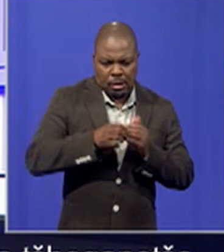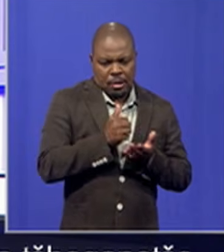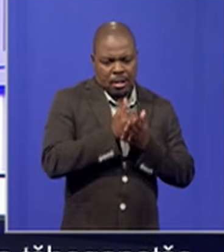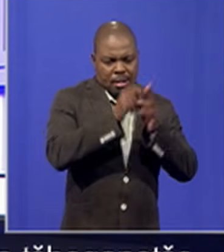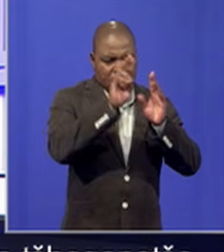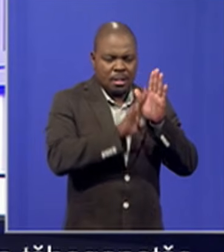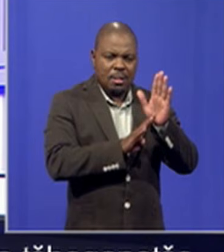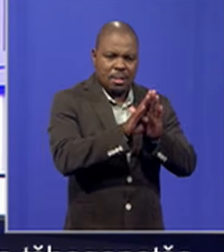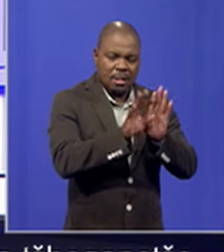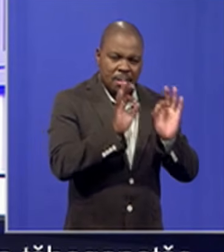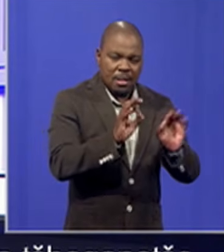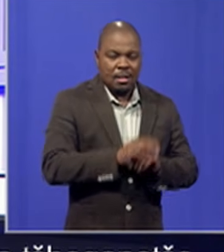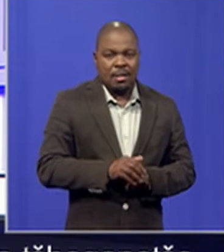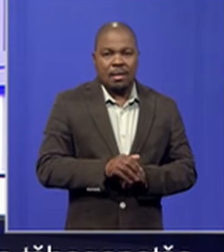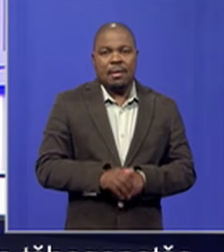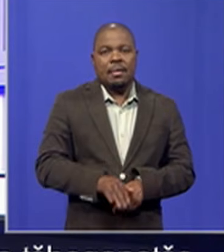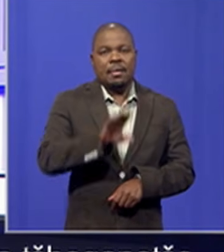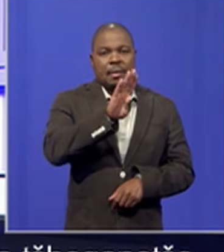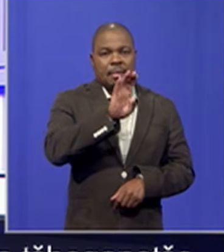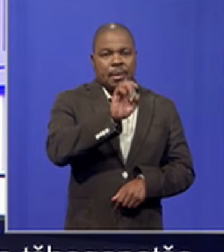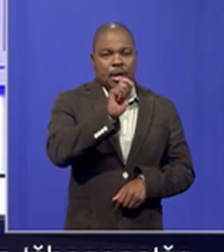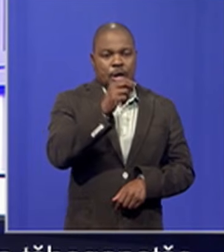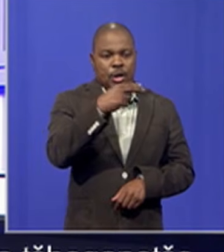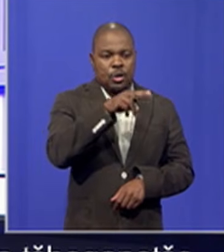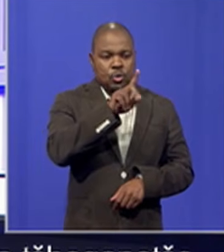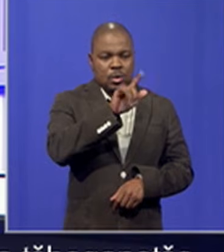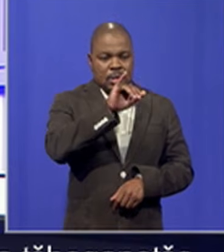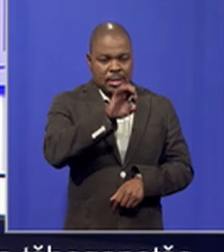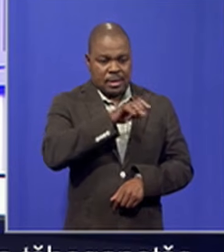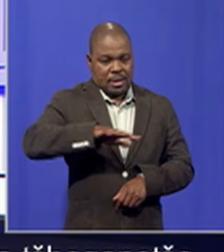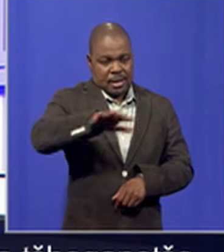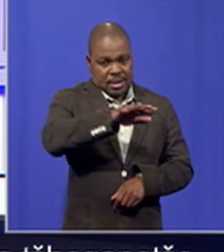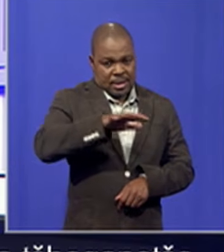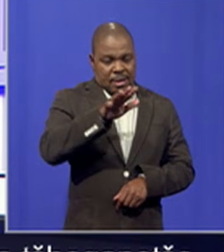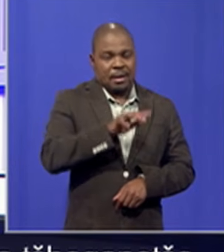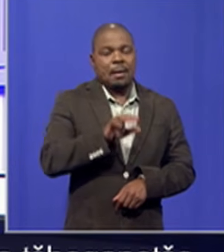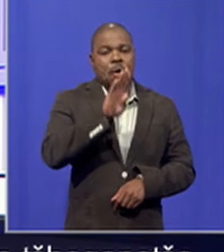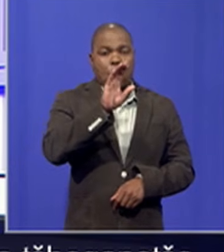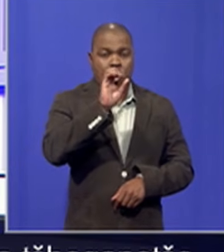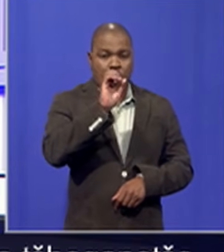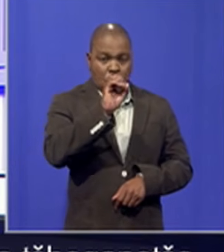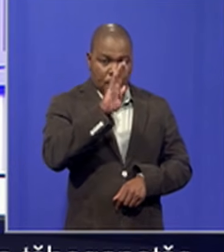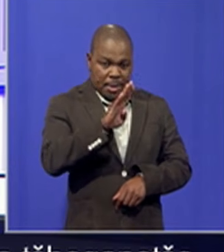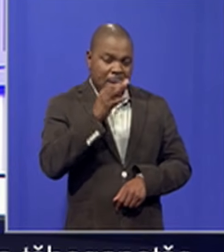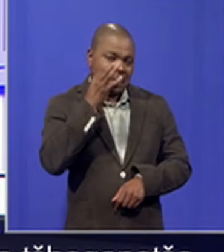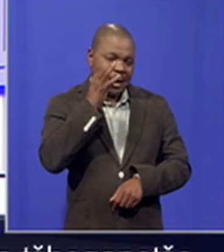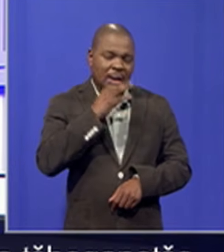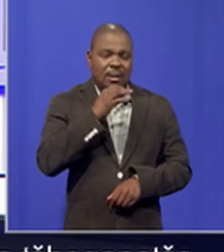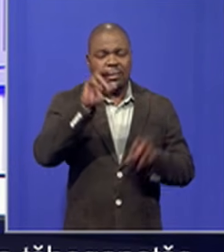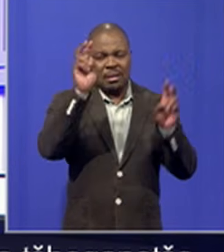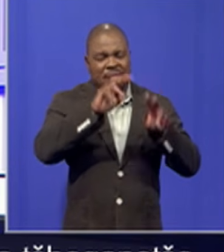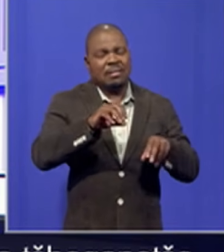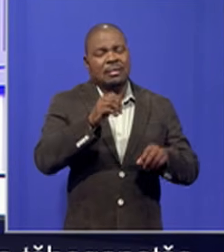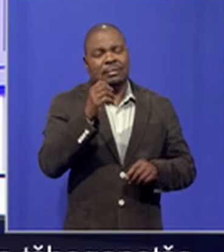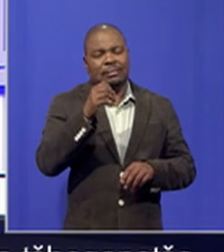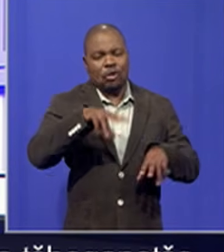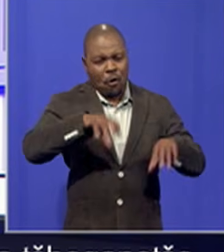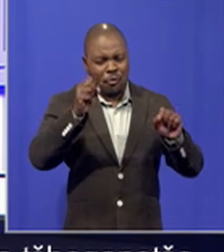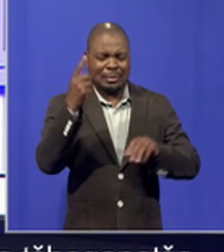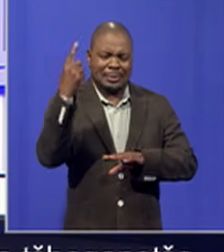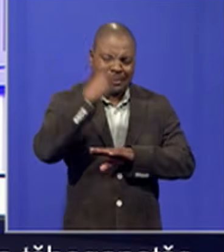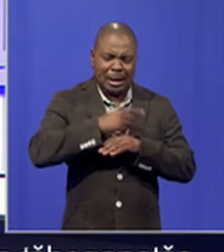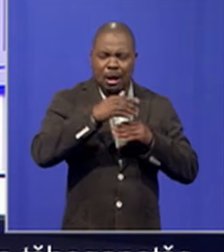ya mohlagase. Badudi ba Bethule borwa bja Bloemfontein ba re ba kgaolela mohlagase matšatši kgaotšo yeo ya